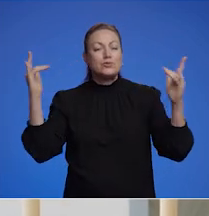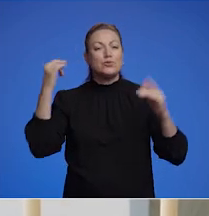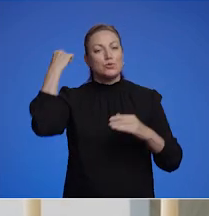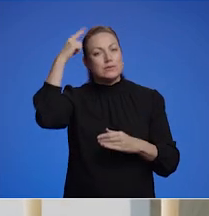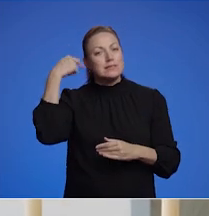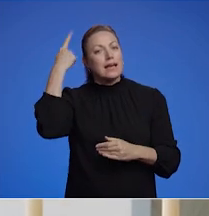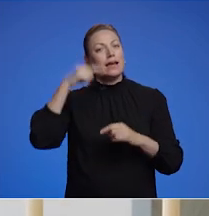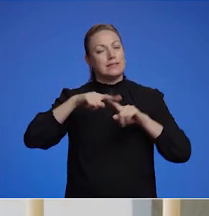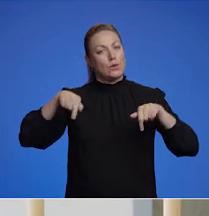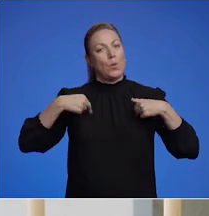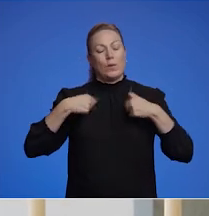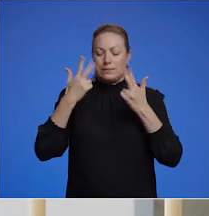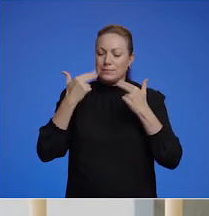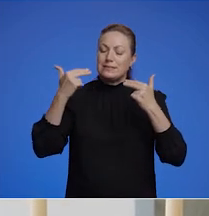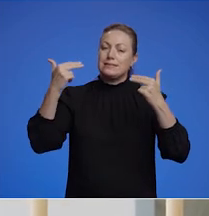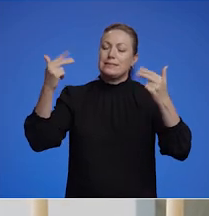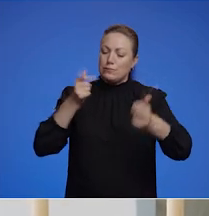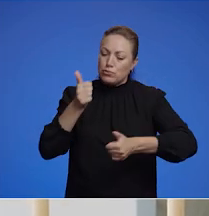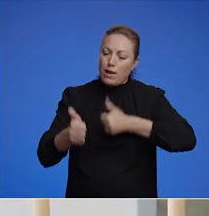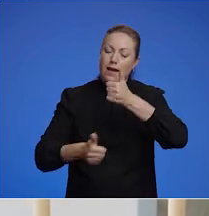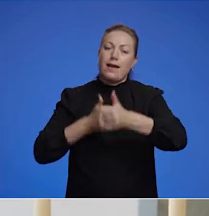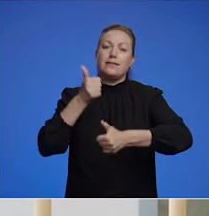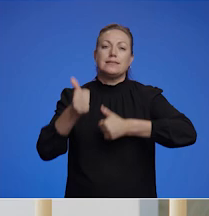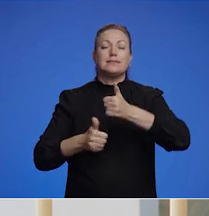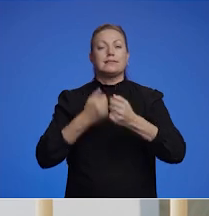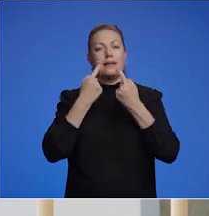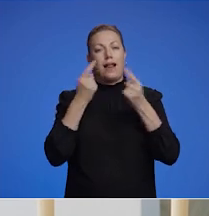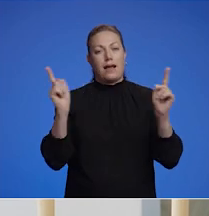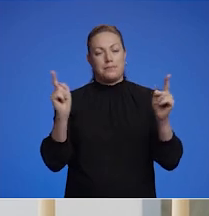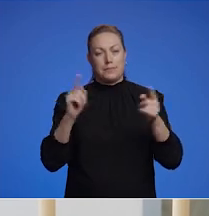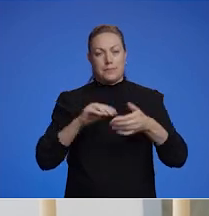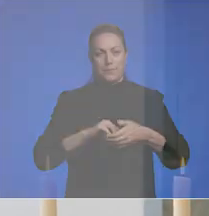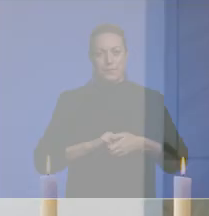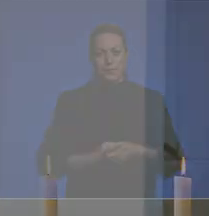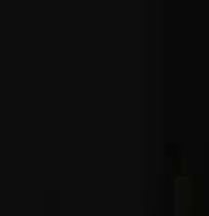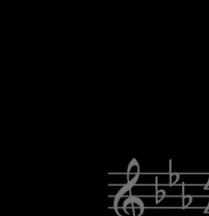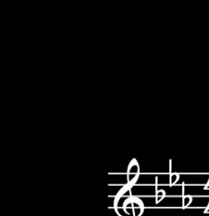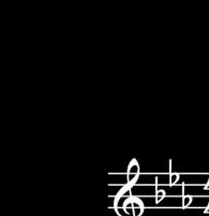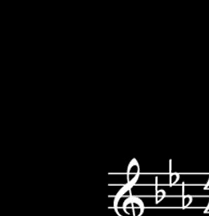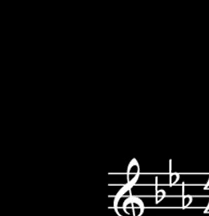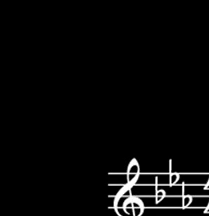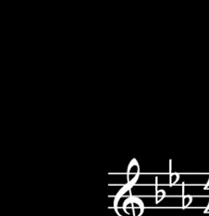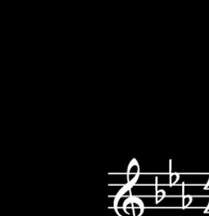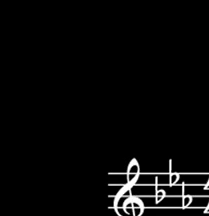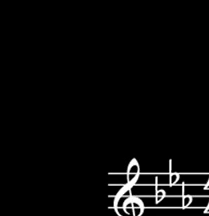with the company of angels and saints, we sing the hymn of your praise, as without end we acclaim.